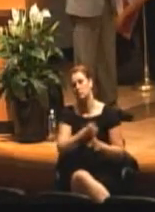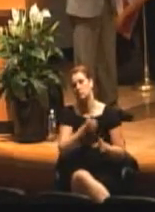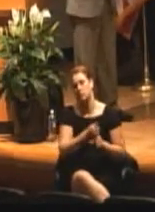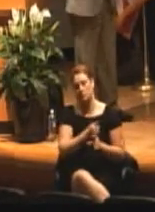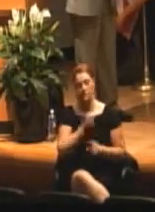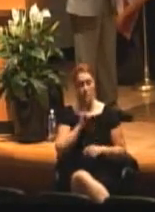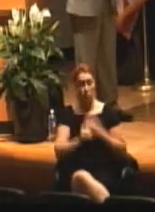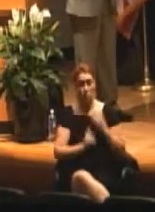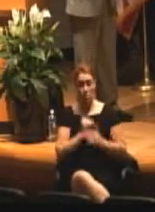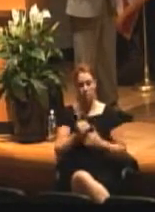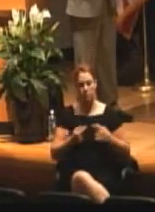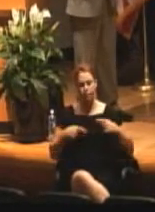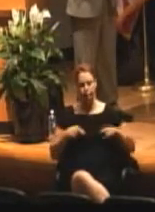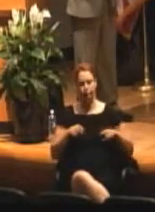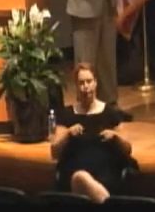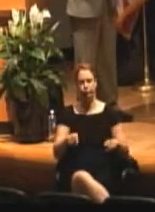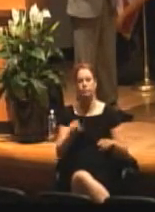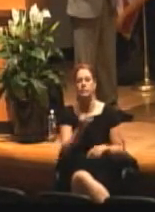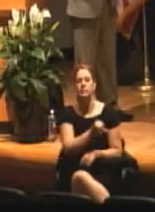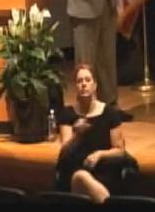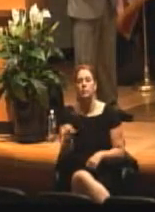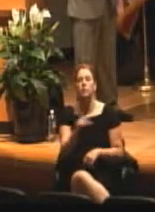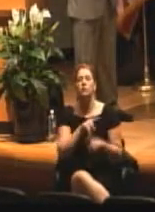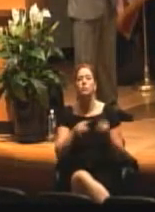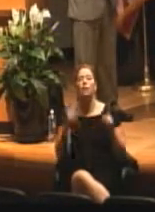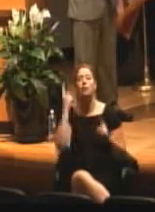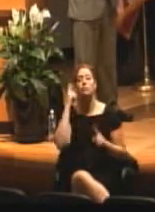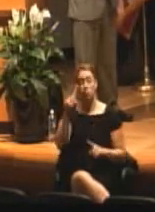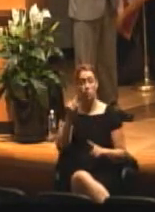the appraisal, if you're talking about the property specifically.